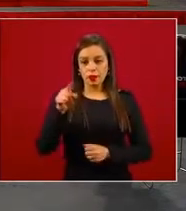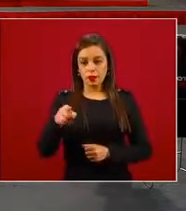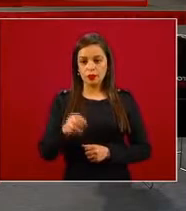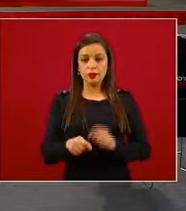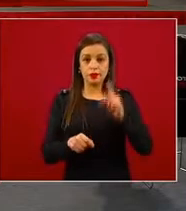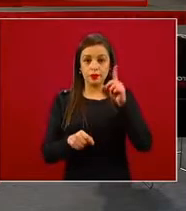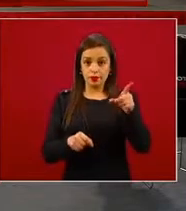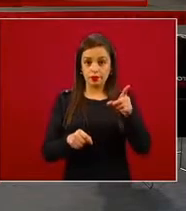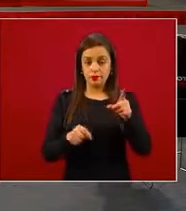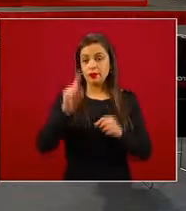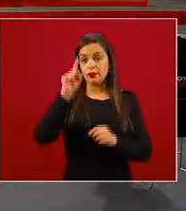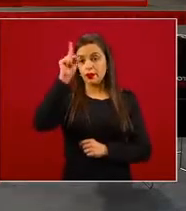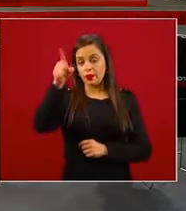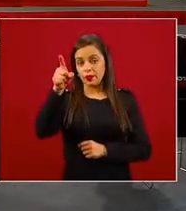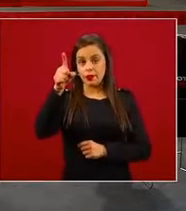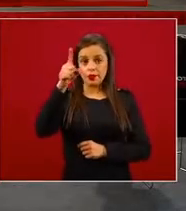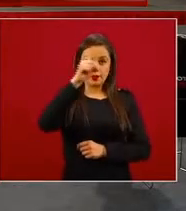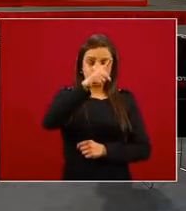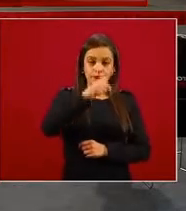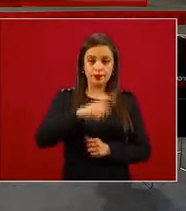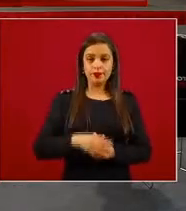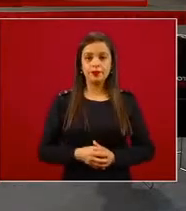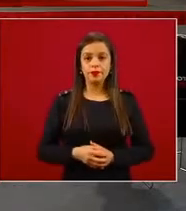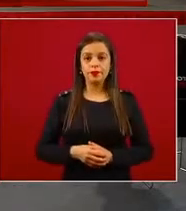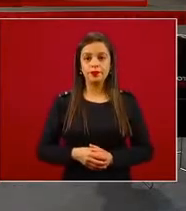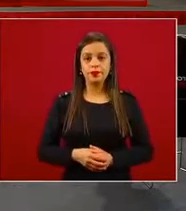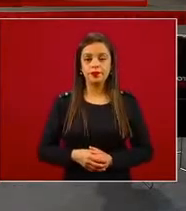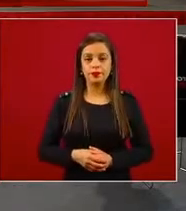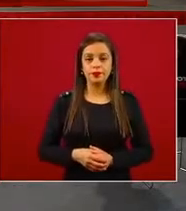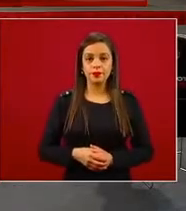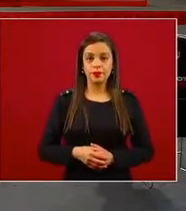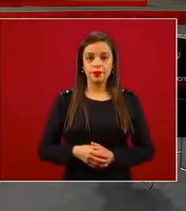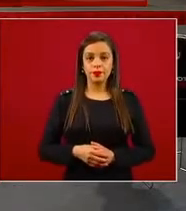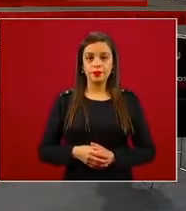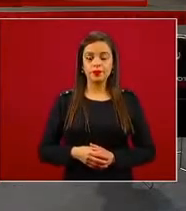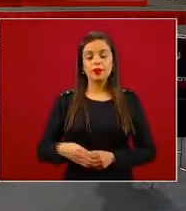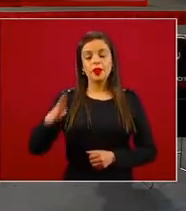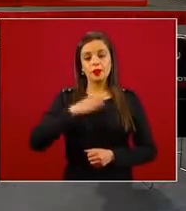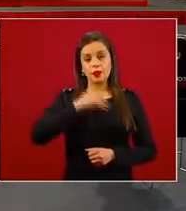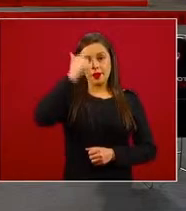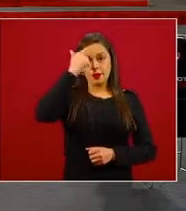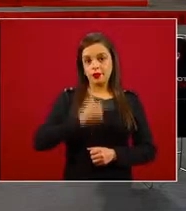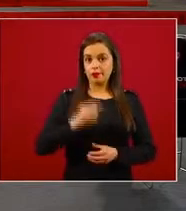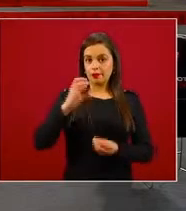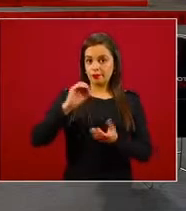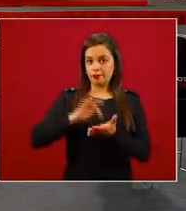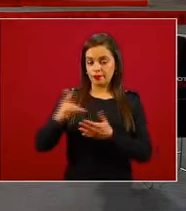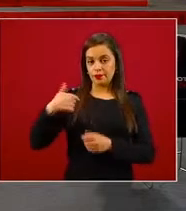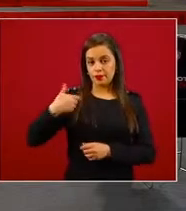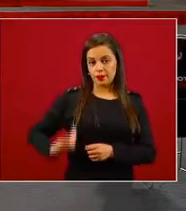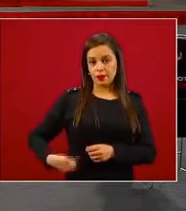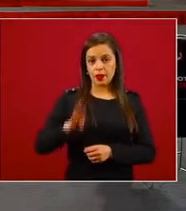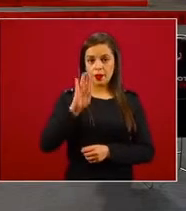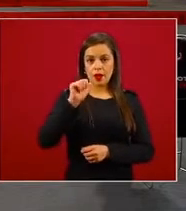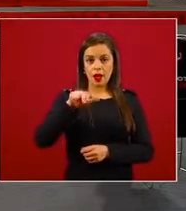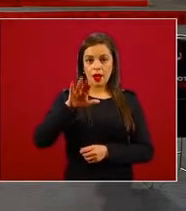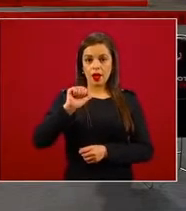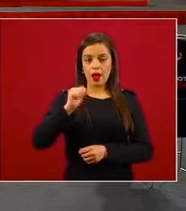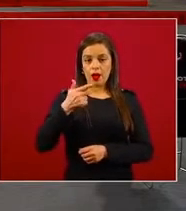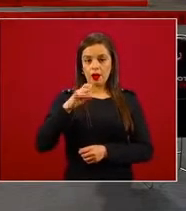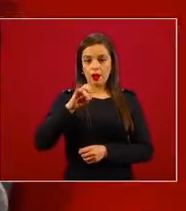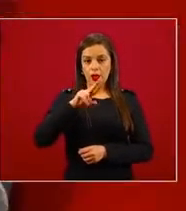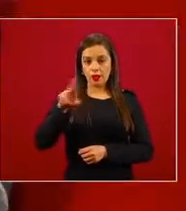Usted, Araceli. Usted. Good evening. Thank you. I'm